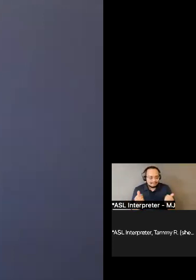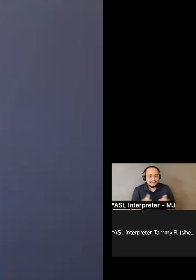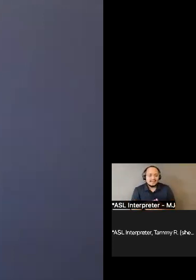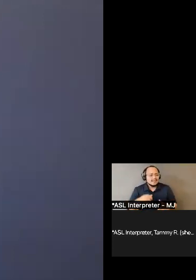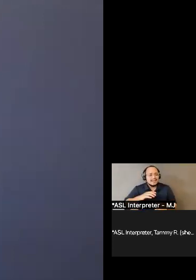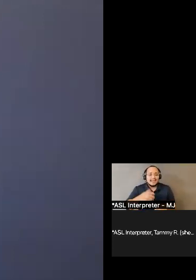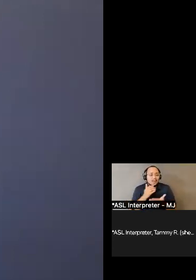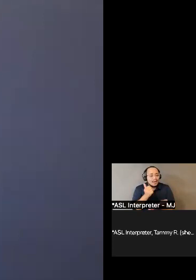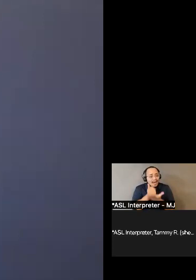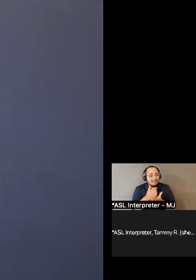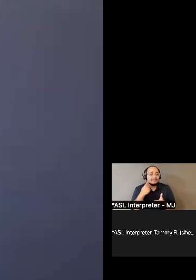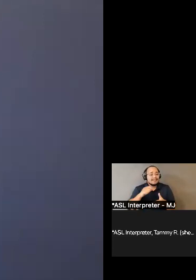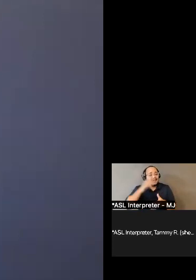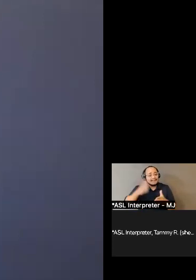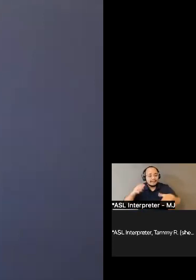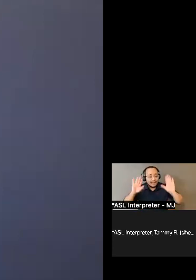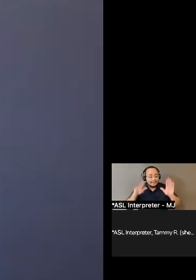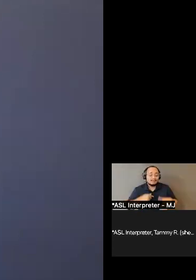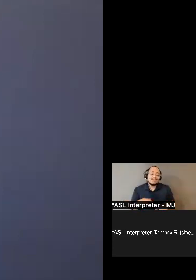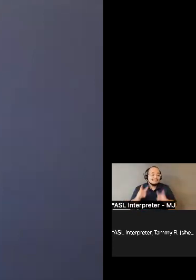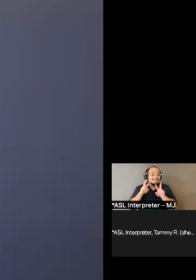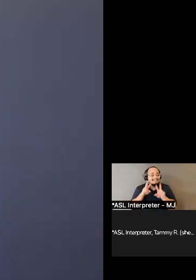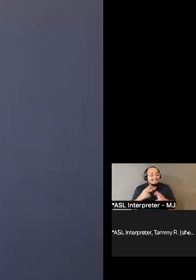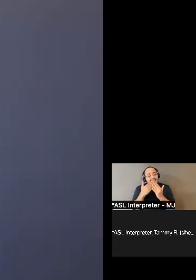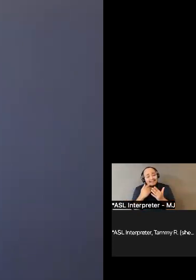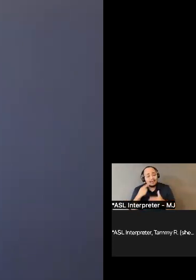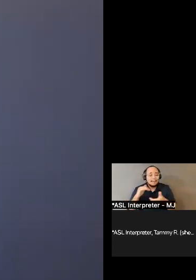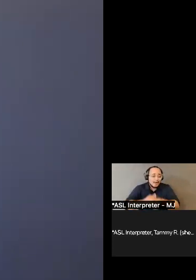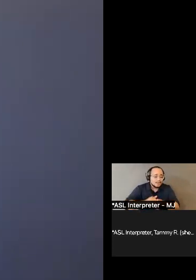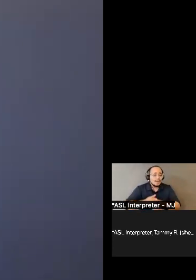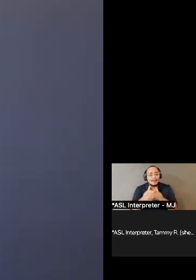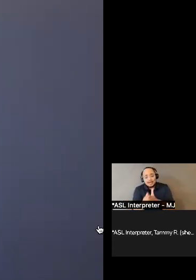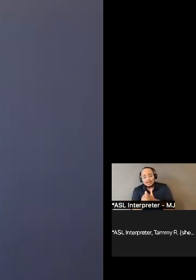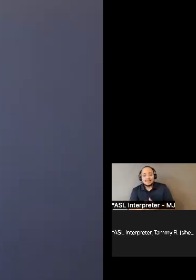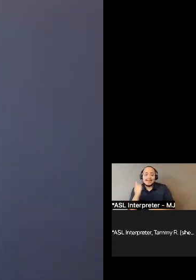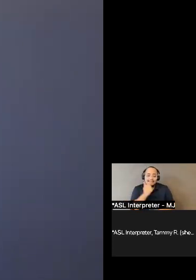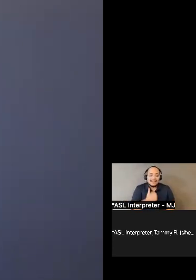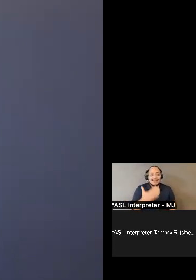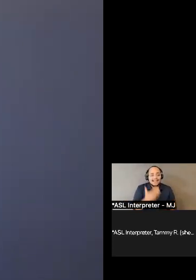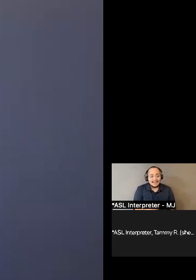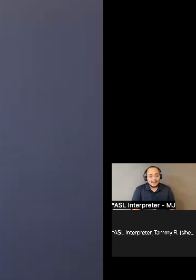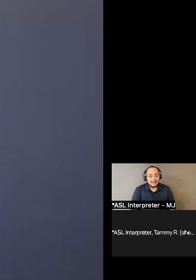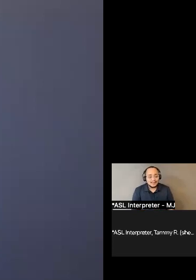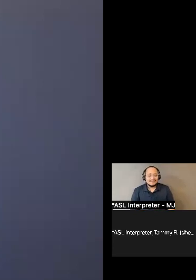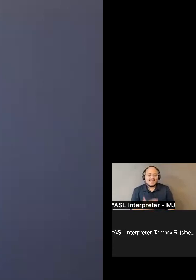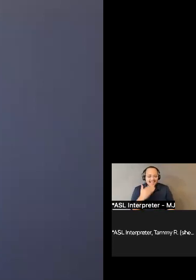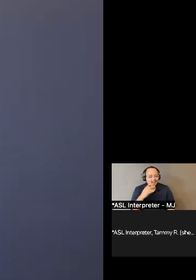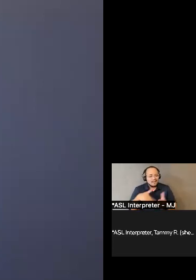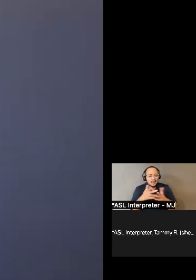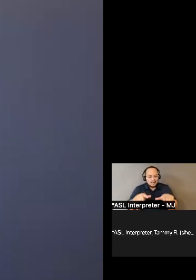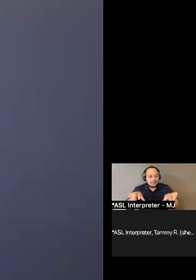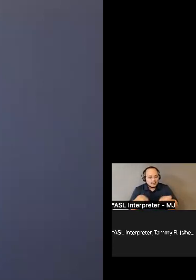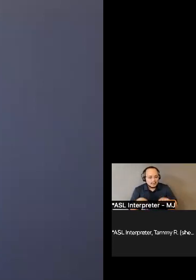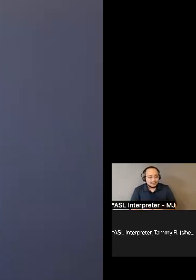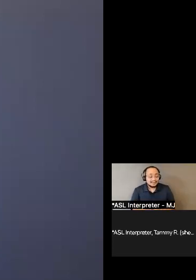horizon, and I'm grateful for your partnership, your leadership every day. Thank you for all that you do.